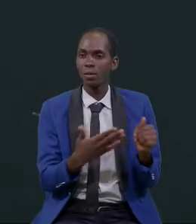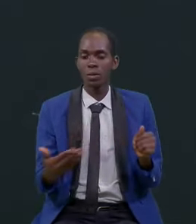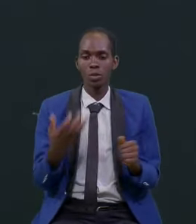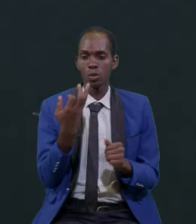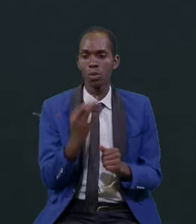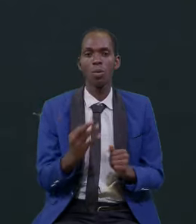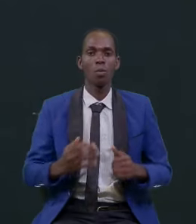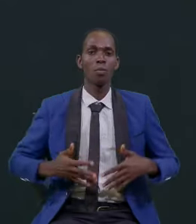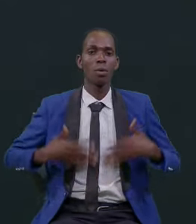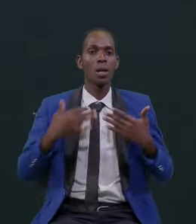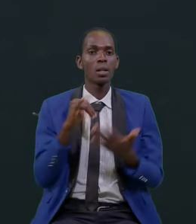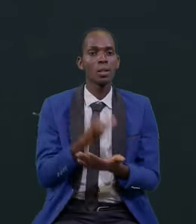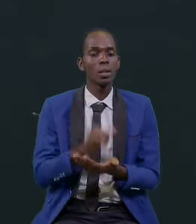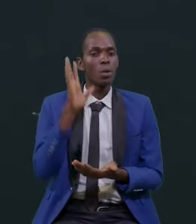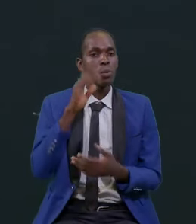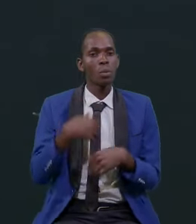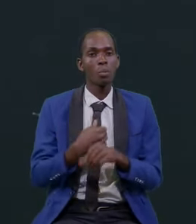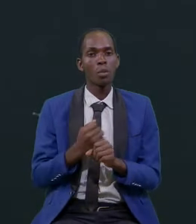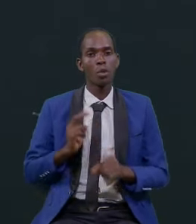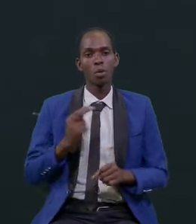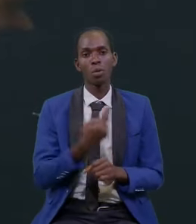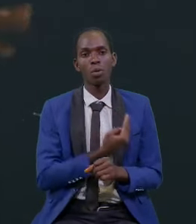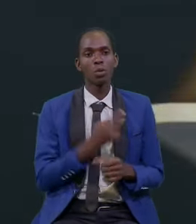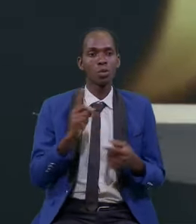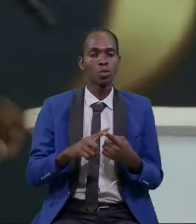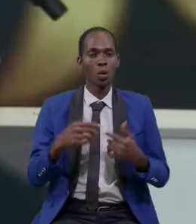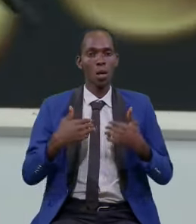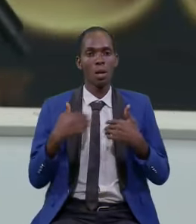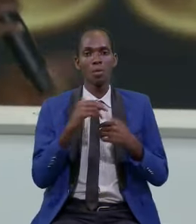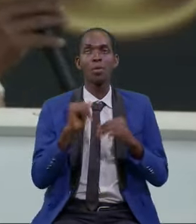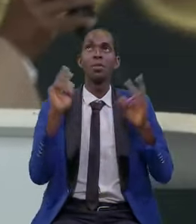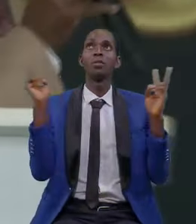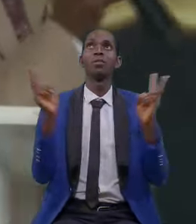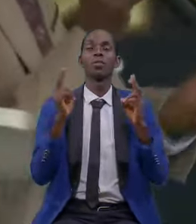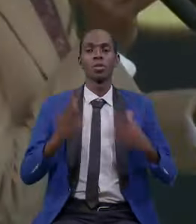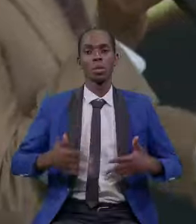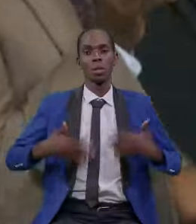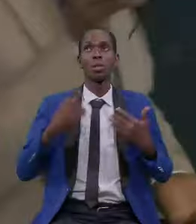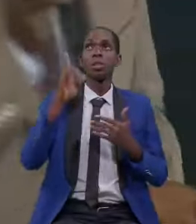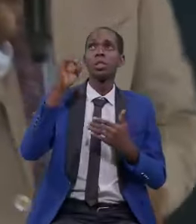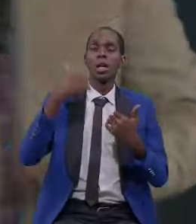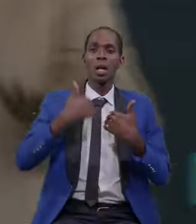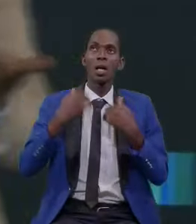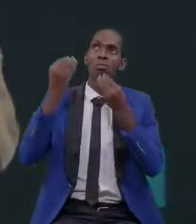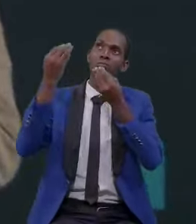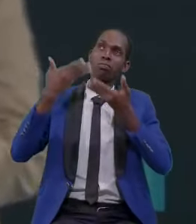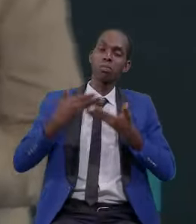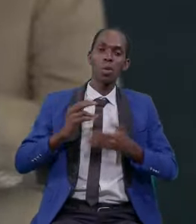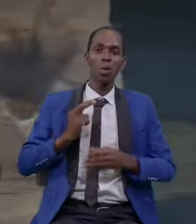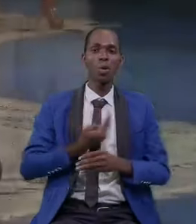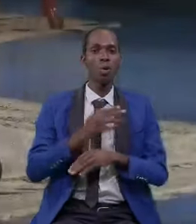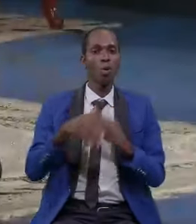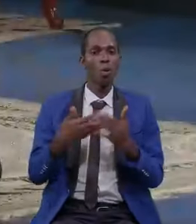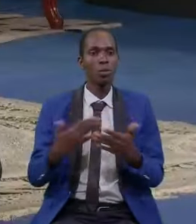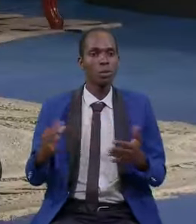will make us to have the victorious life we ought to have. It's giving us all things that pertain unto life